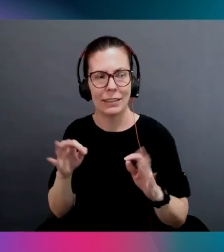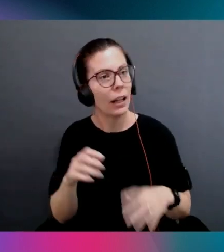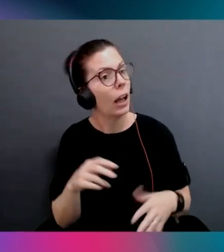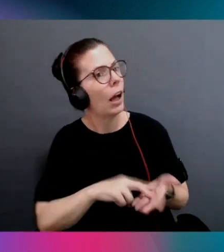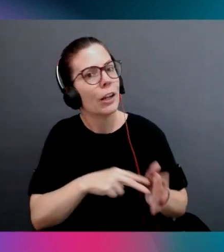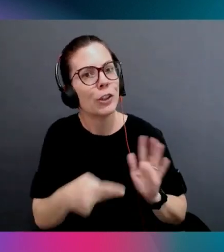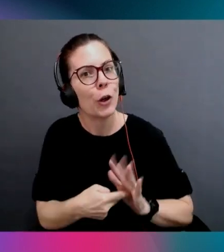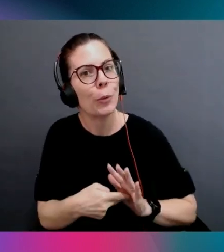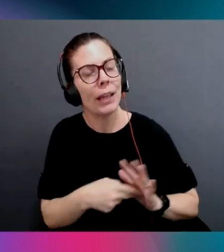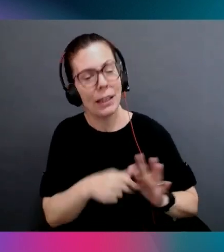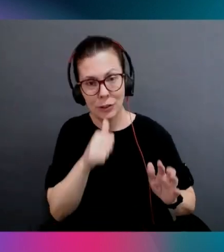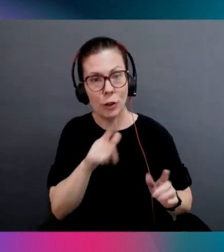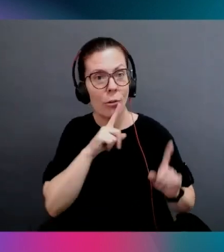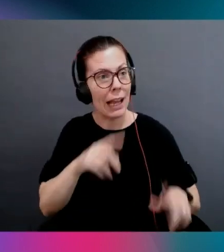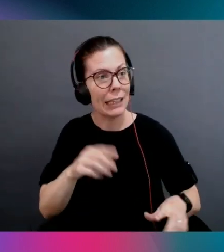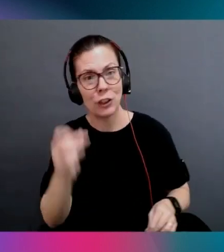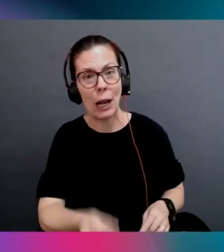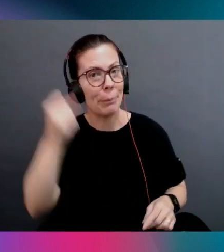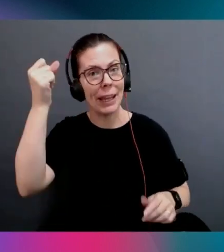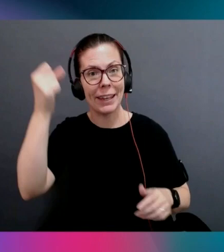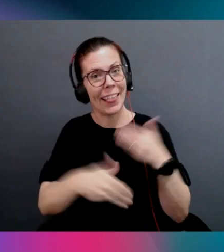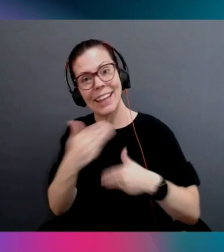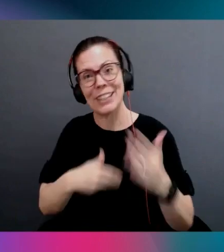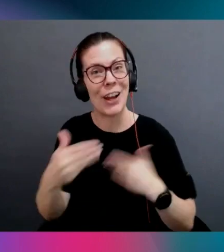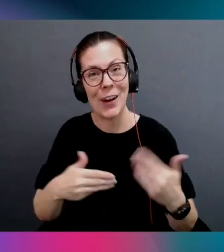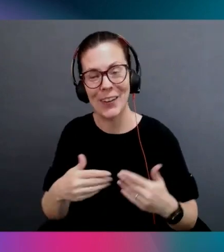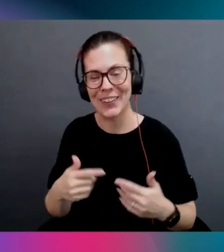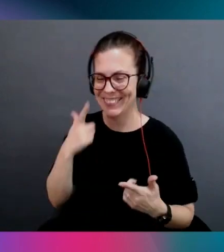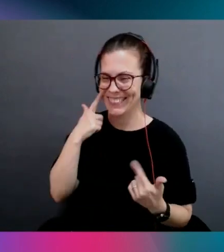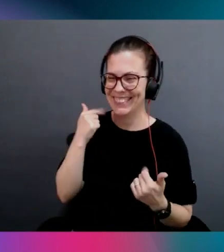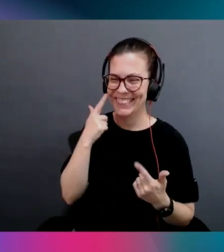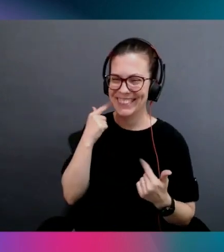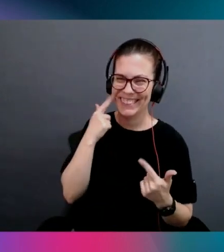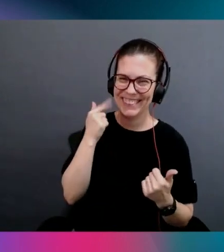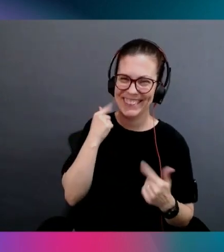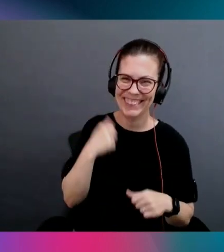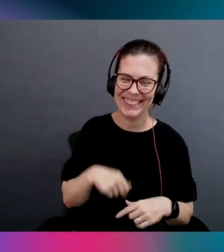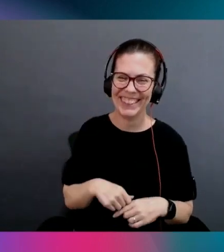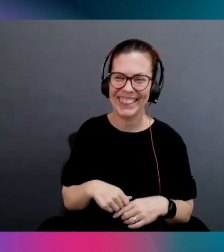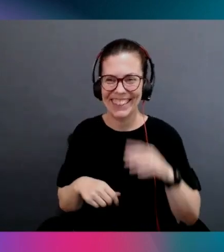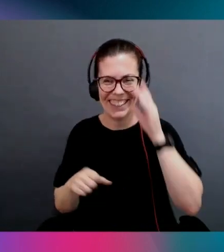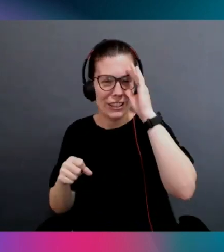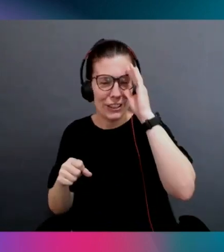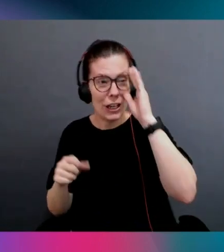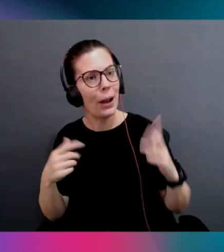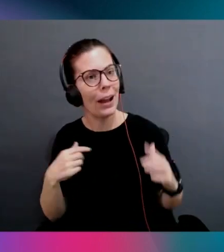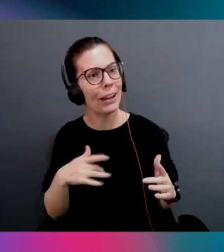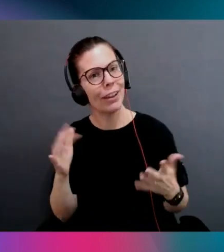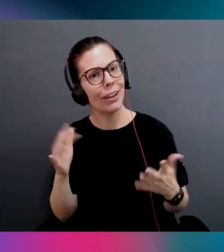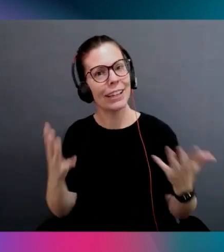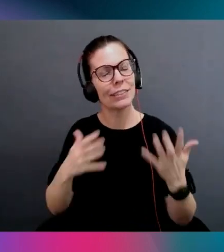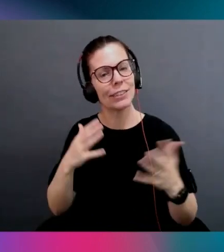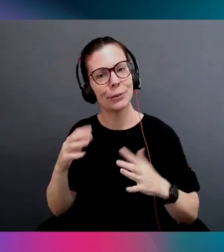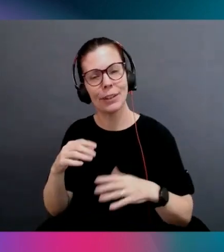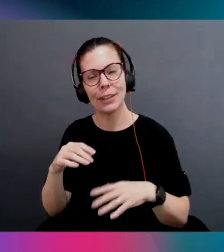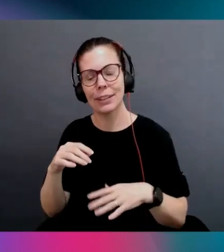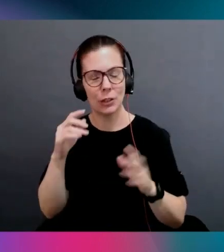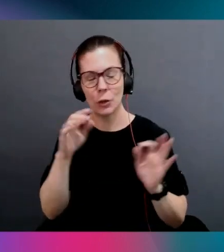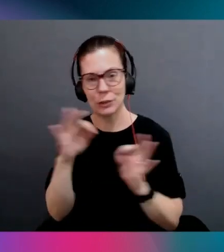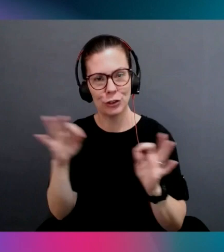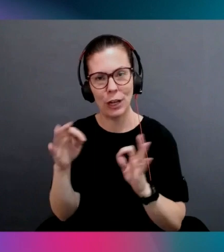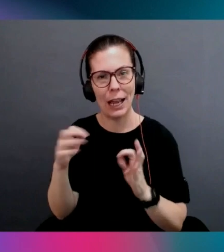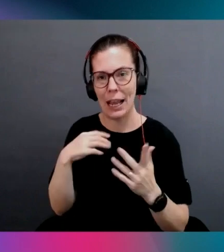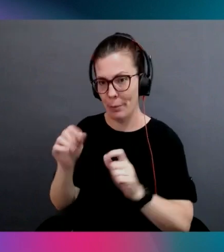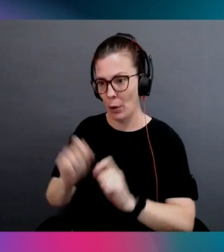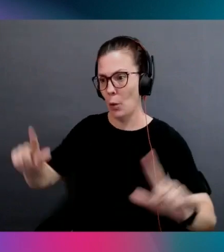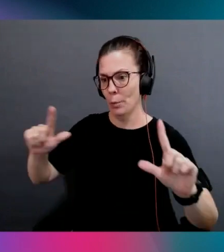answer immediately? Like the first try? No, yeah, exactly. It's like, what's going on Hacker News? Or, I mean, you know, there's too many distractions once I'm on the browser.